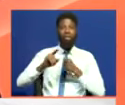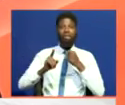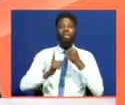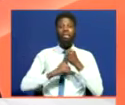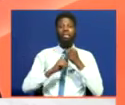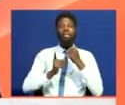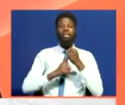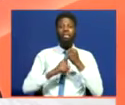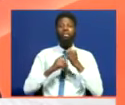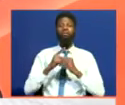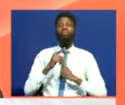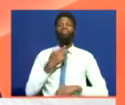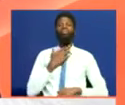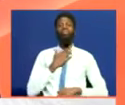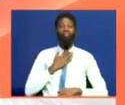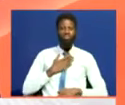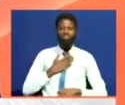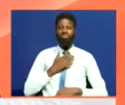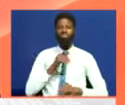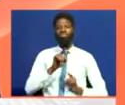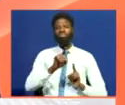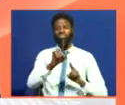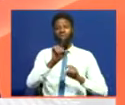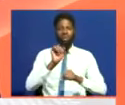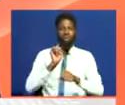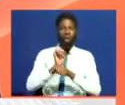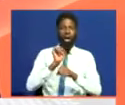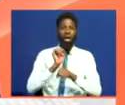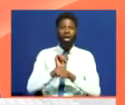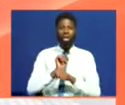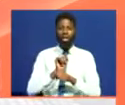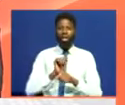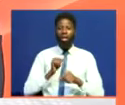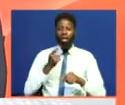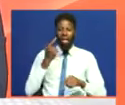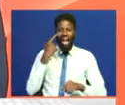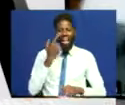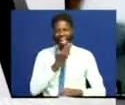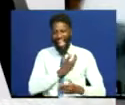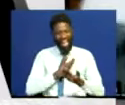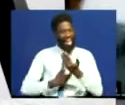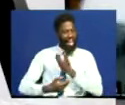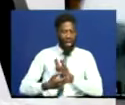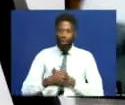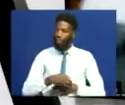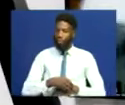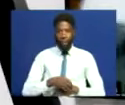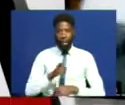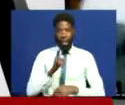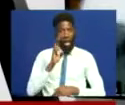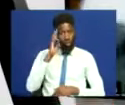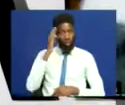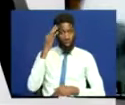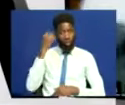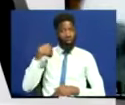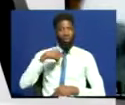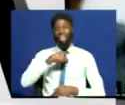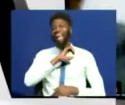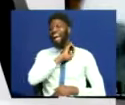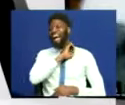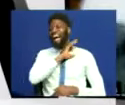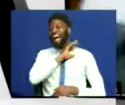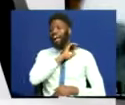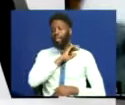first. That is the reason for the outcry. Okay. Yes, thank you. Let me head over to Senator. Senator, given that you're a youth leader